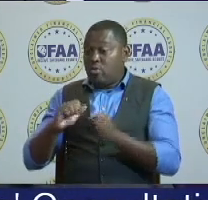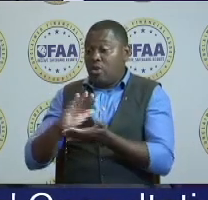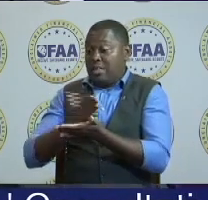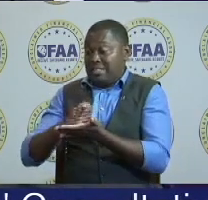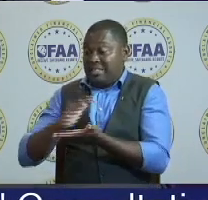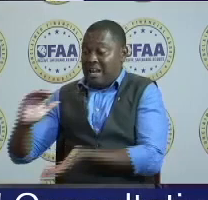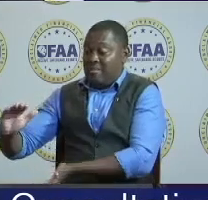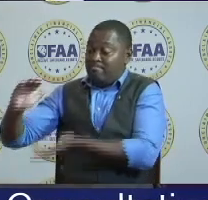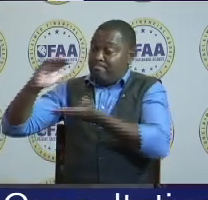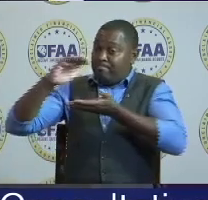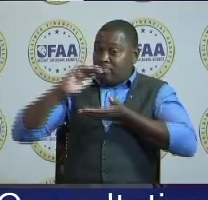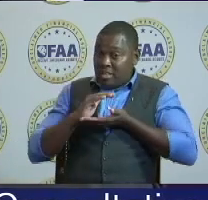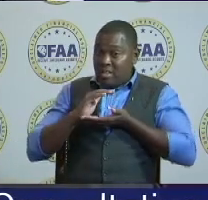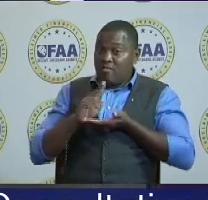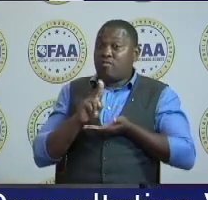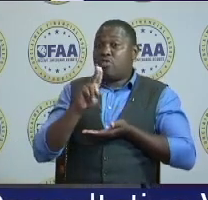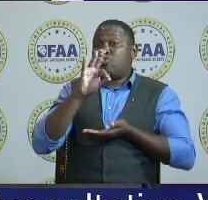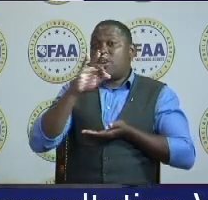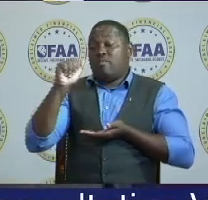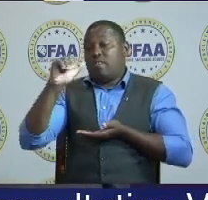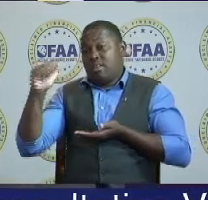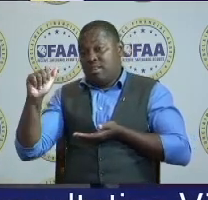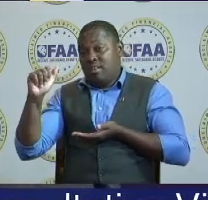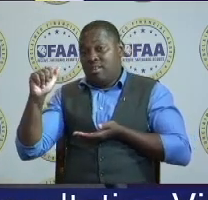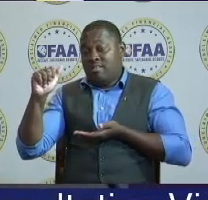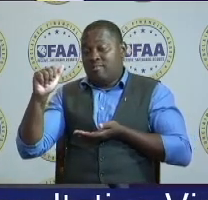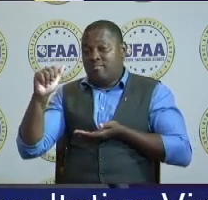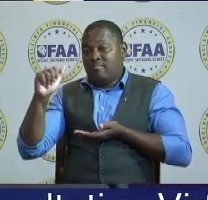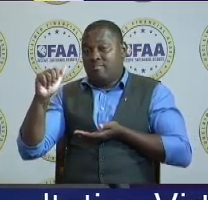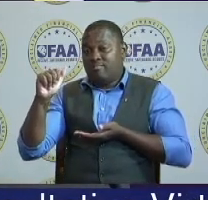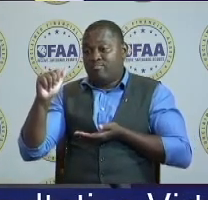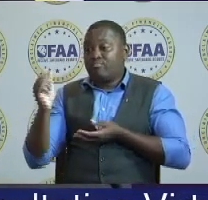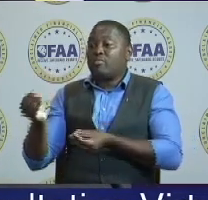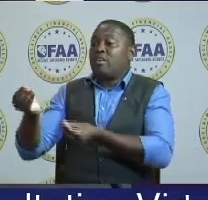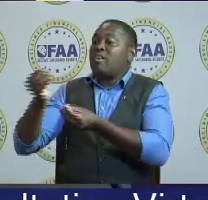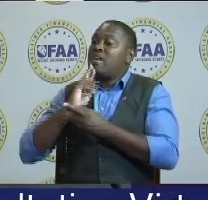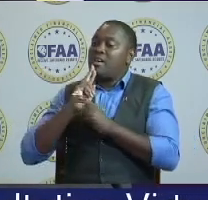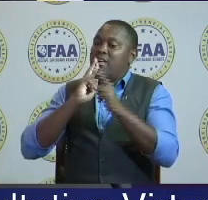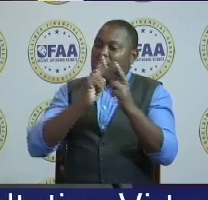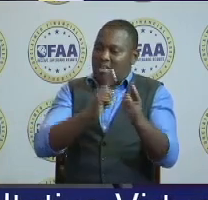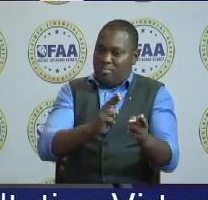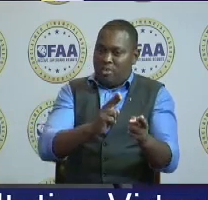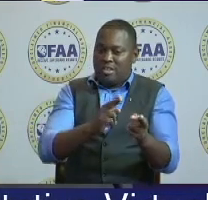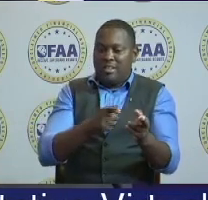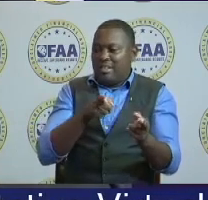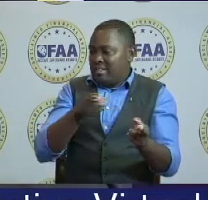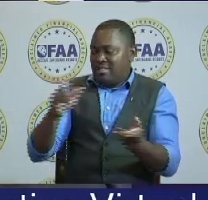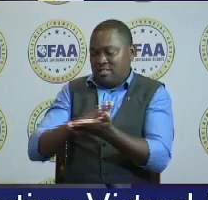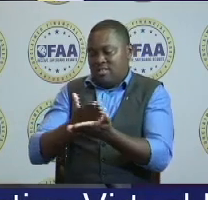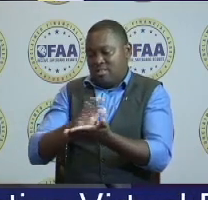right now we don't have a platform of receiving those shares, so you just report that these shares have